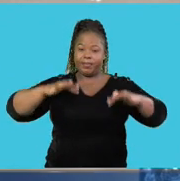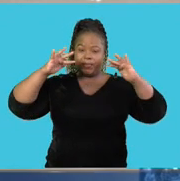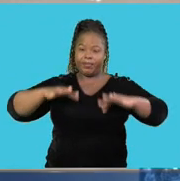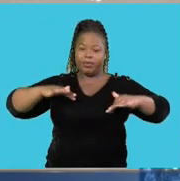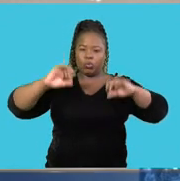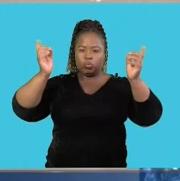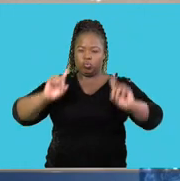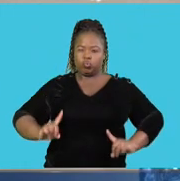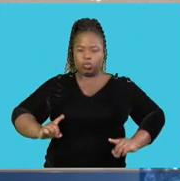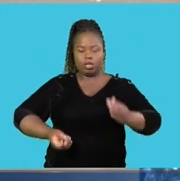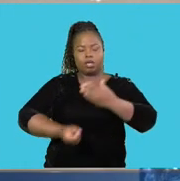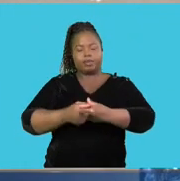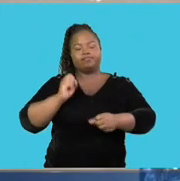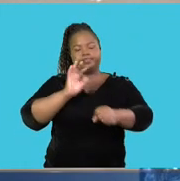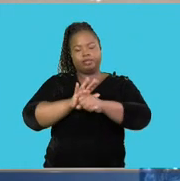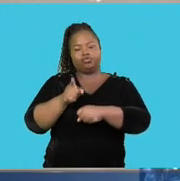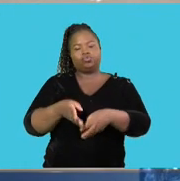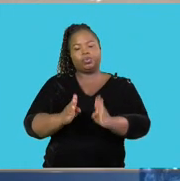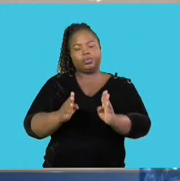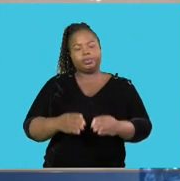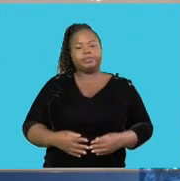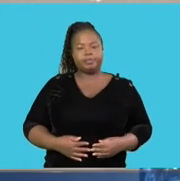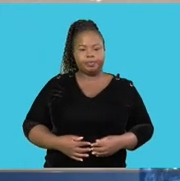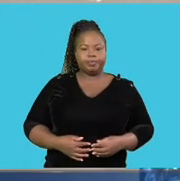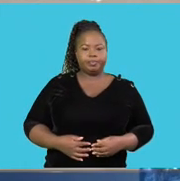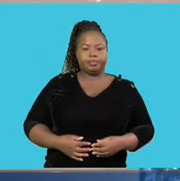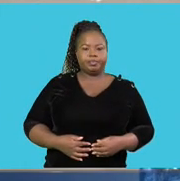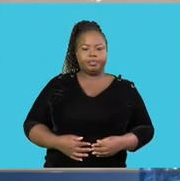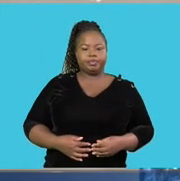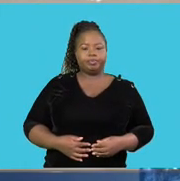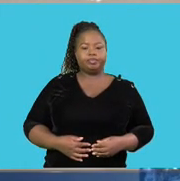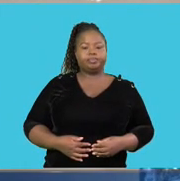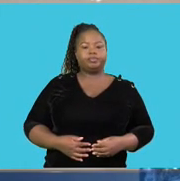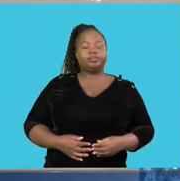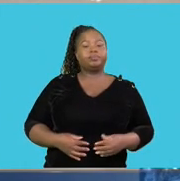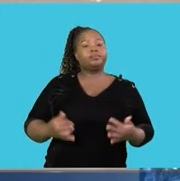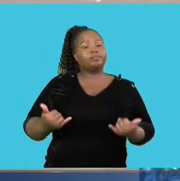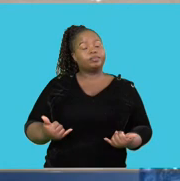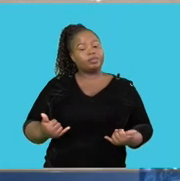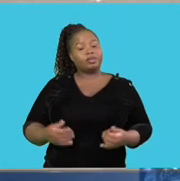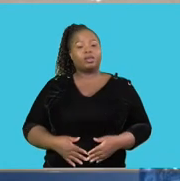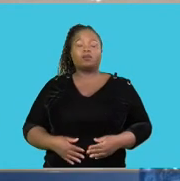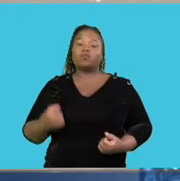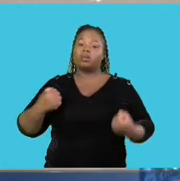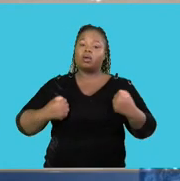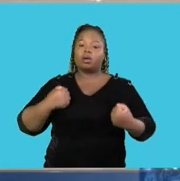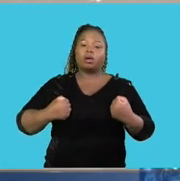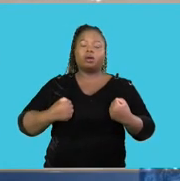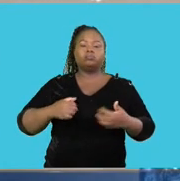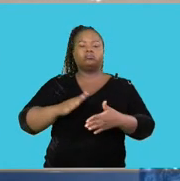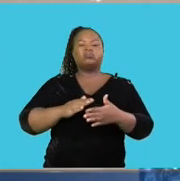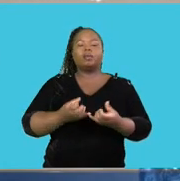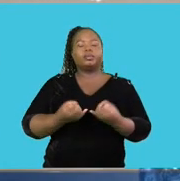storms that had a big impact on road use. Whereas vehicle factors contributed